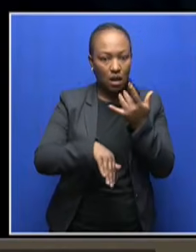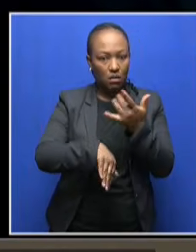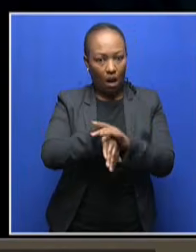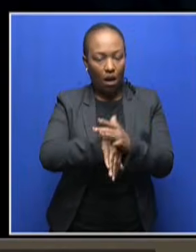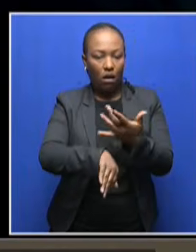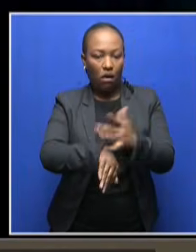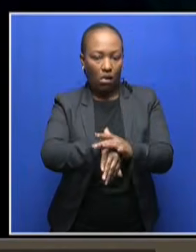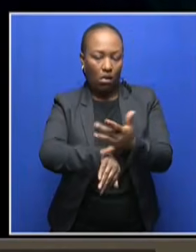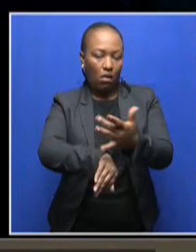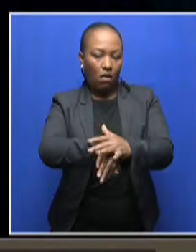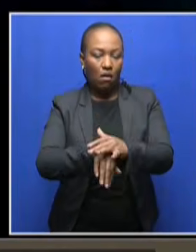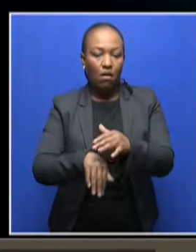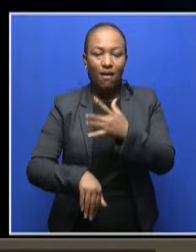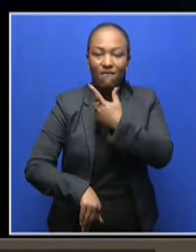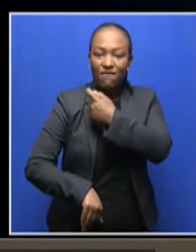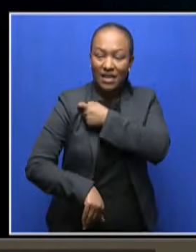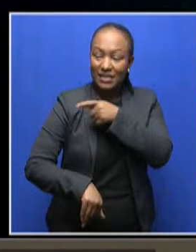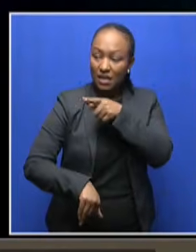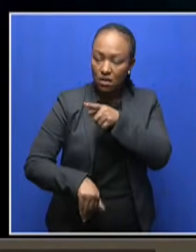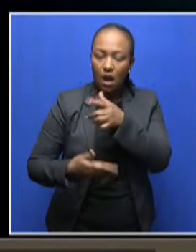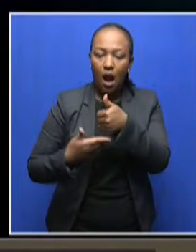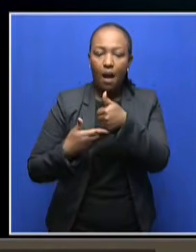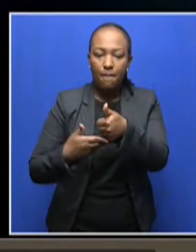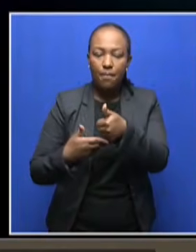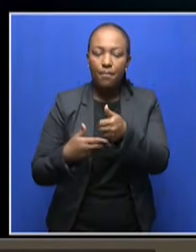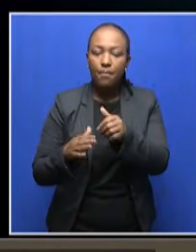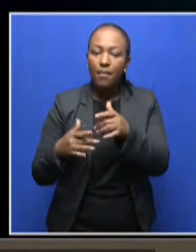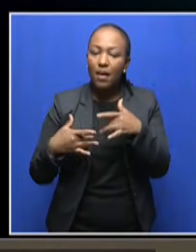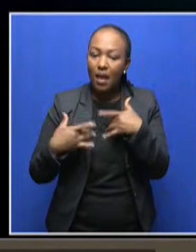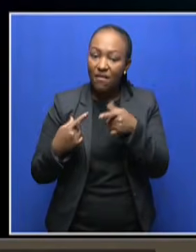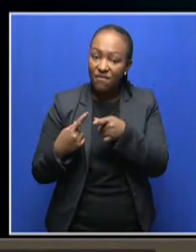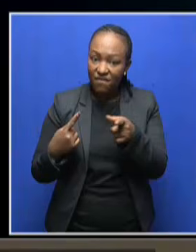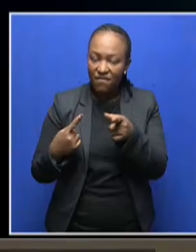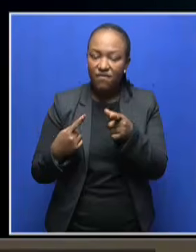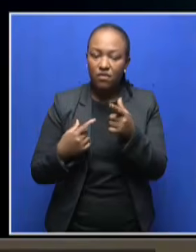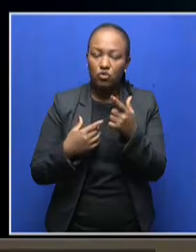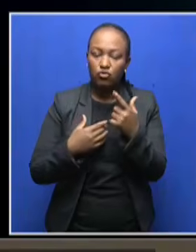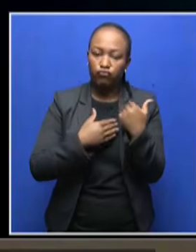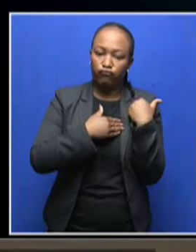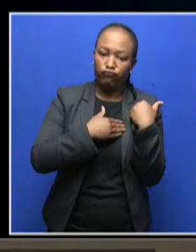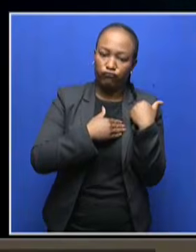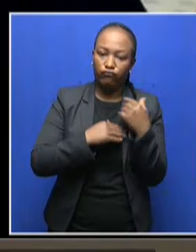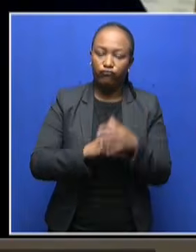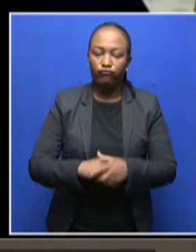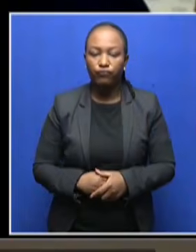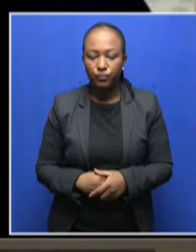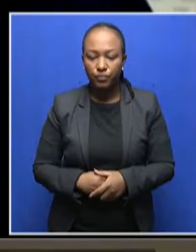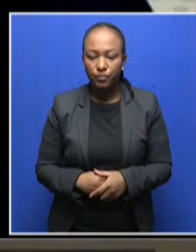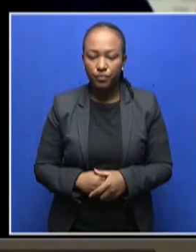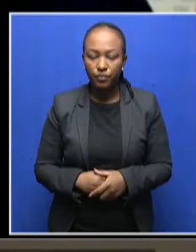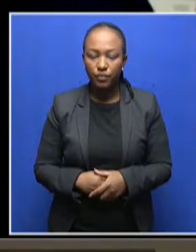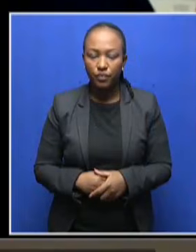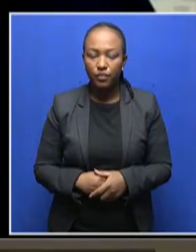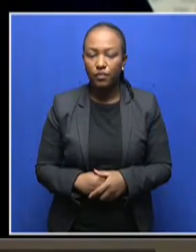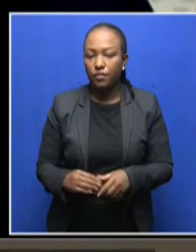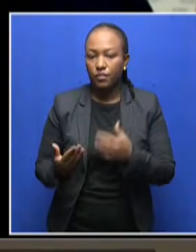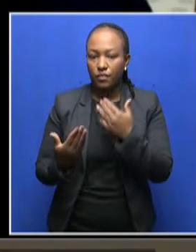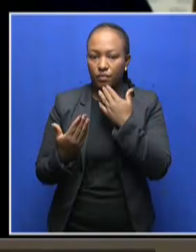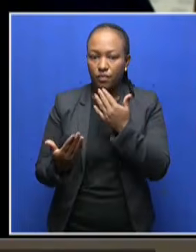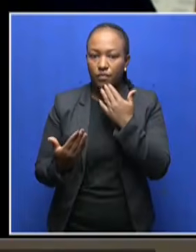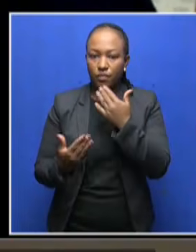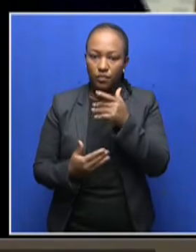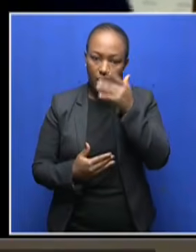save lives, and if we don't make use of that opportunity, we will pay the price. Well, thanks so much to Professor